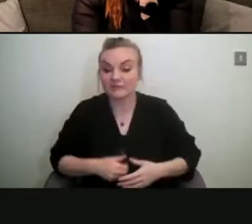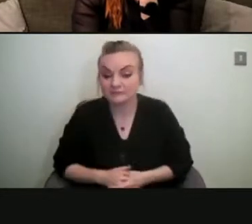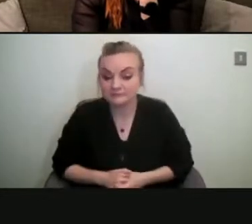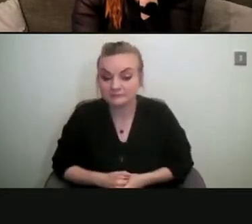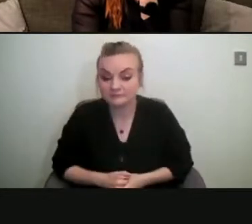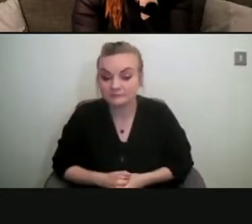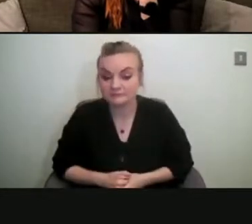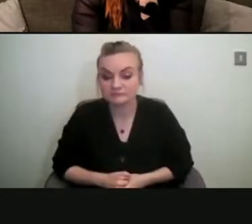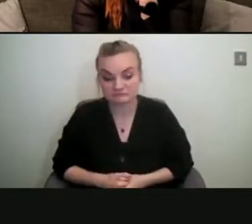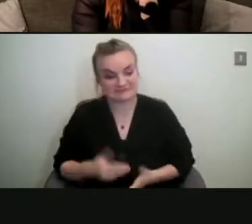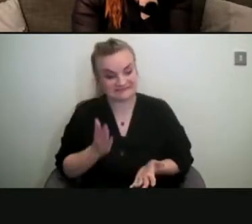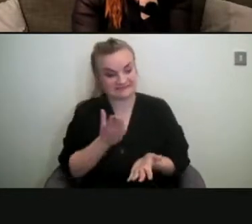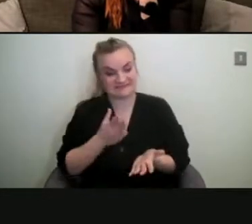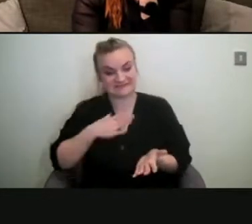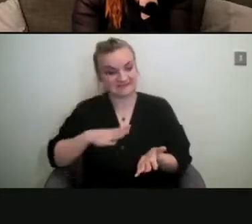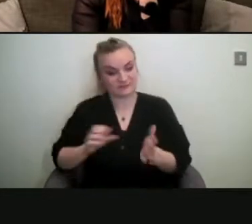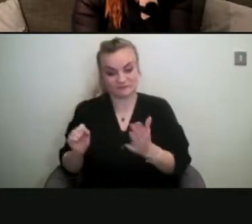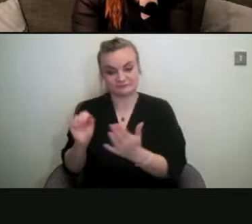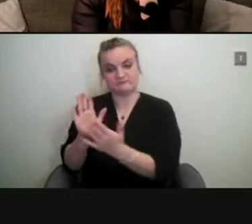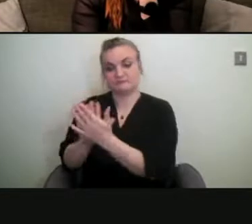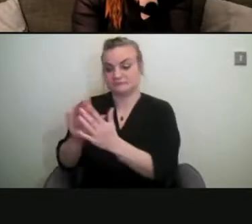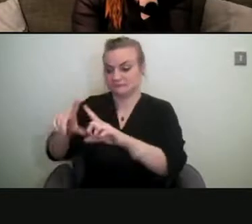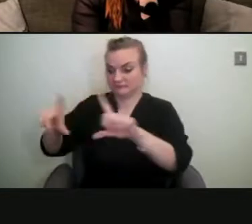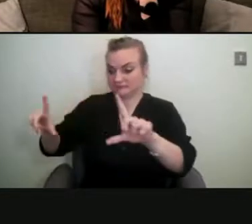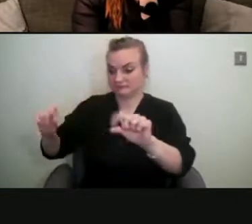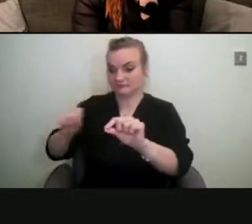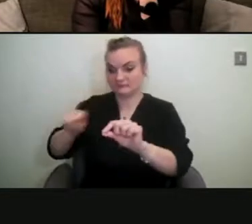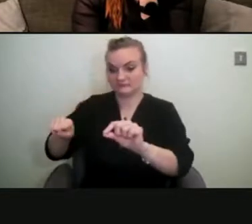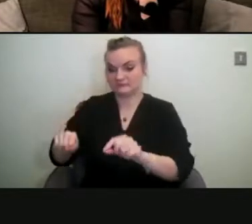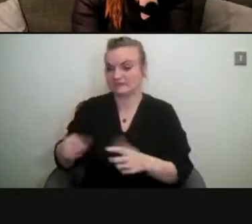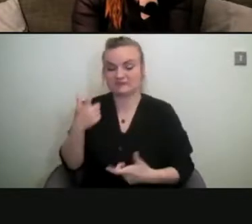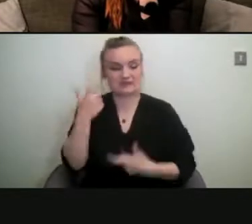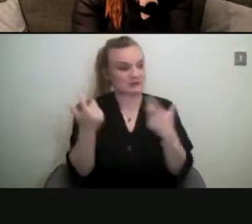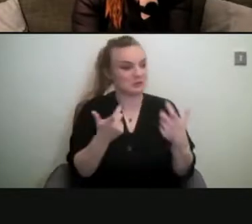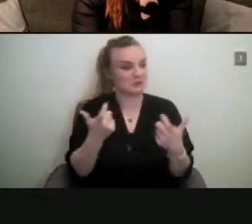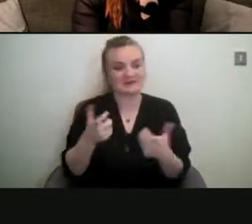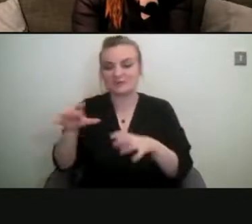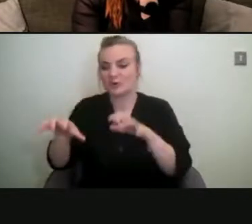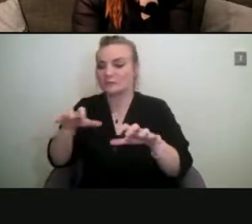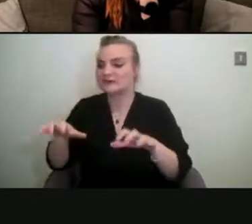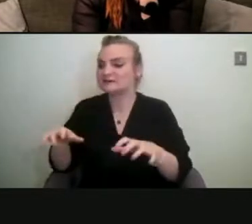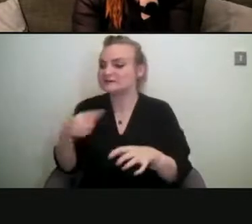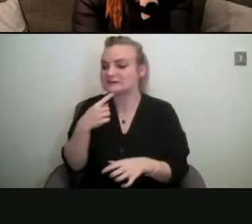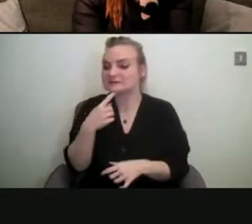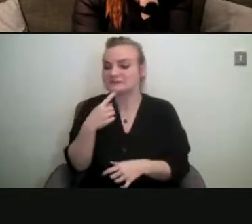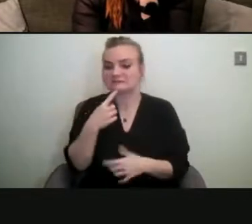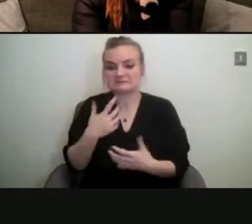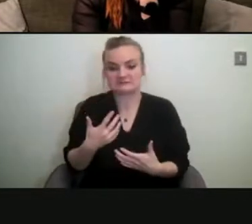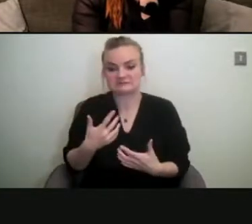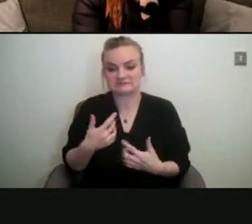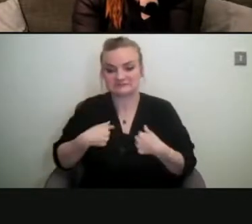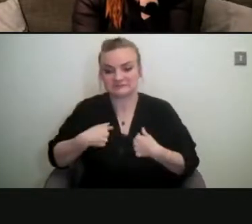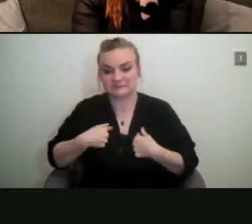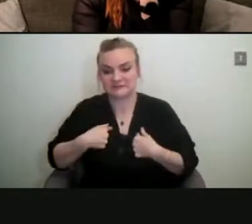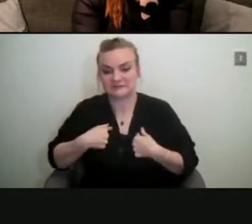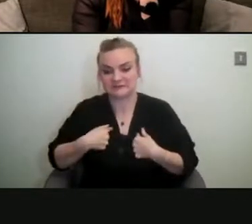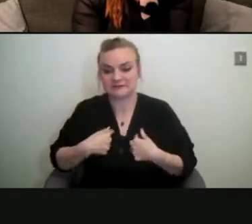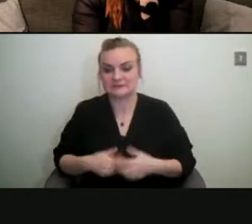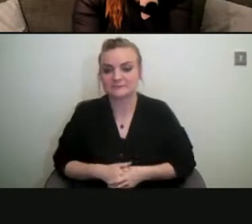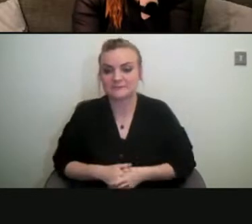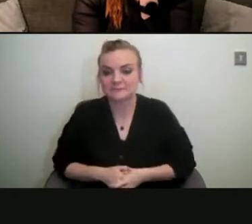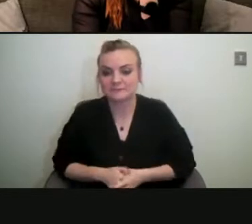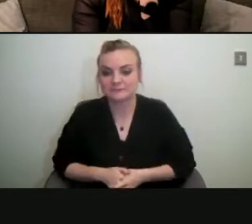That say, I don't know, for example, if you want to find some places, my example is, for